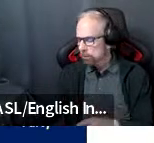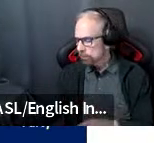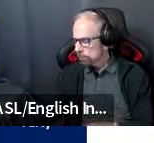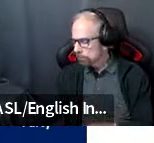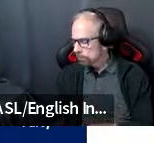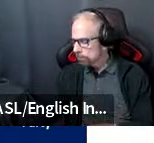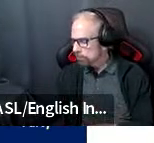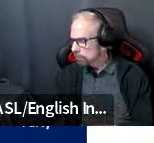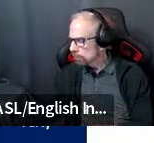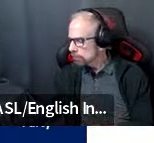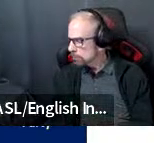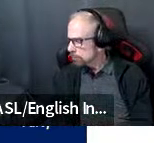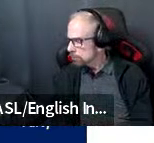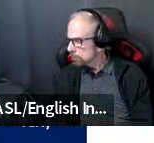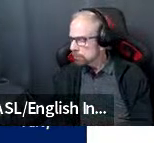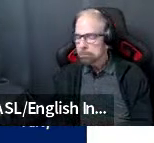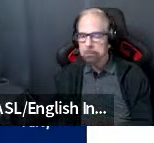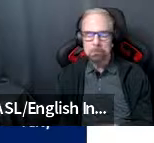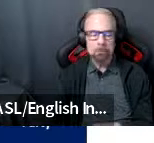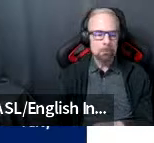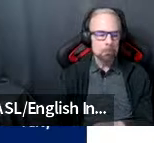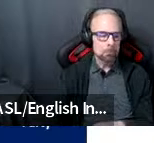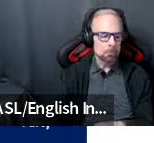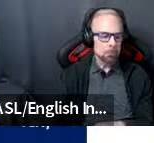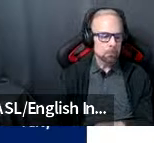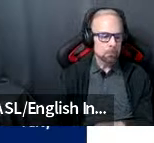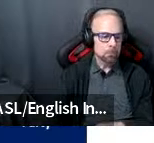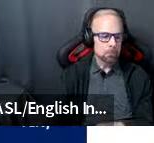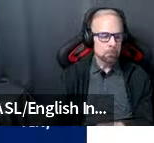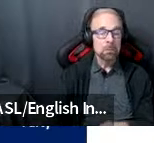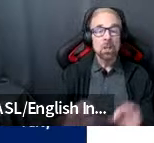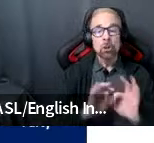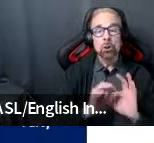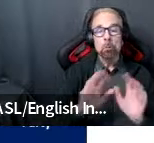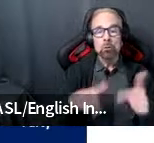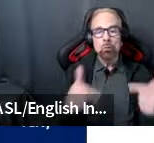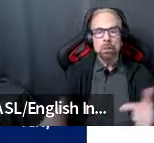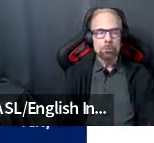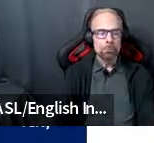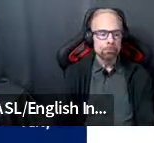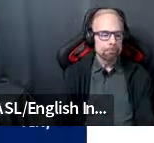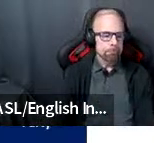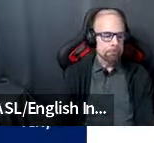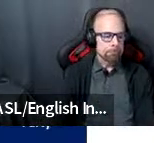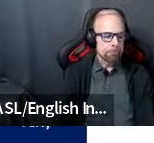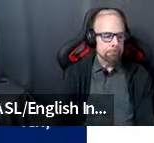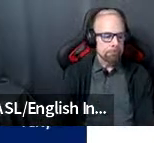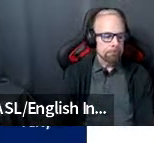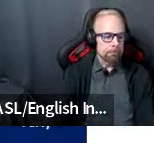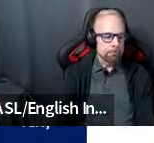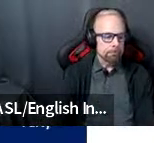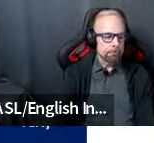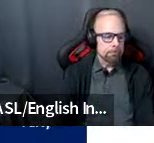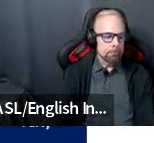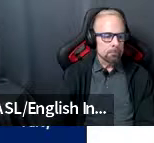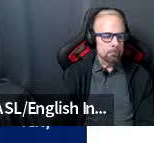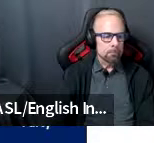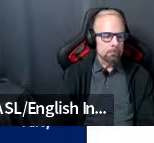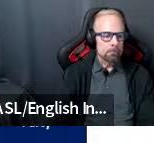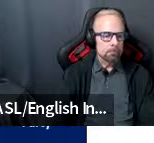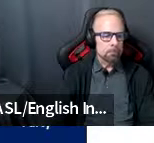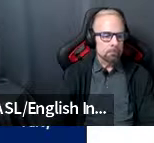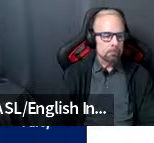For number 18, in line with existing procurement policies, ensure there are opportunities for representation of equity